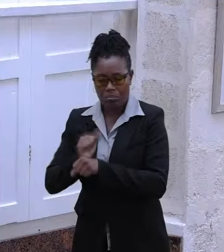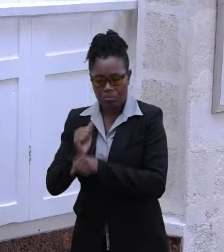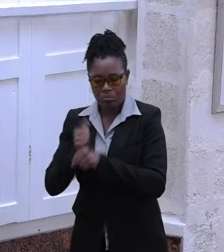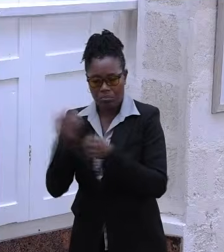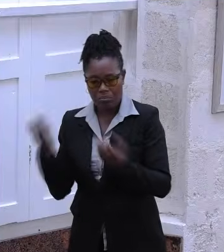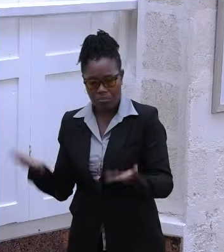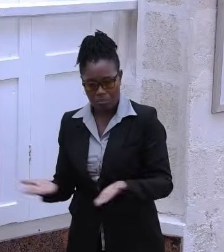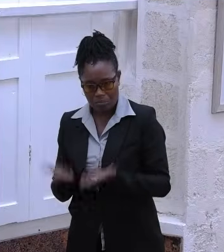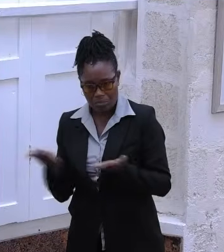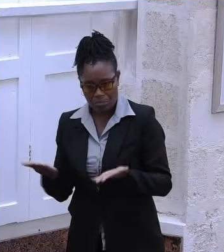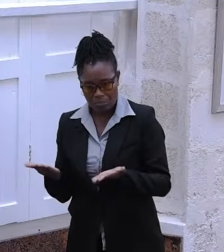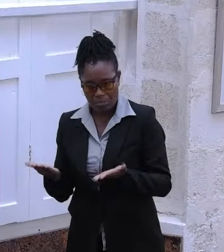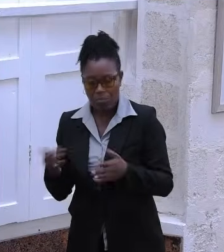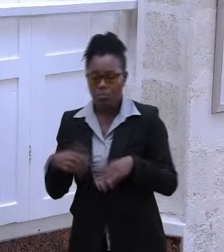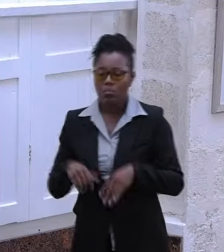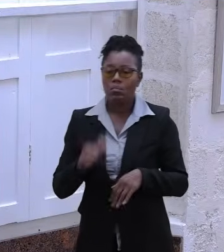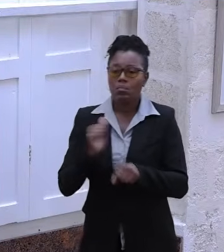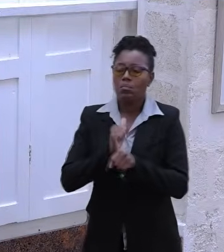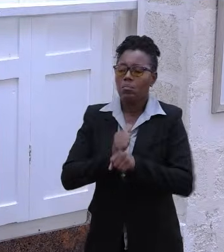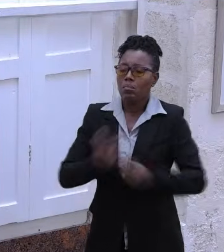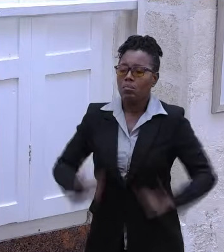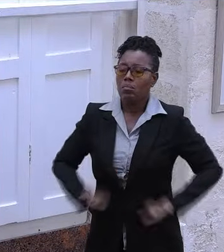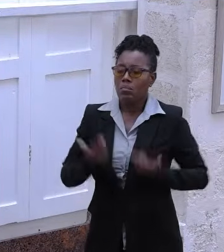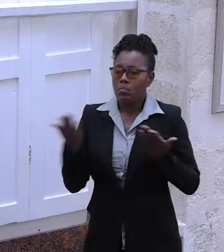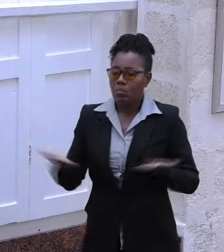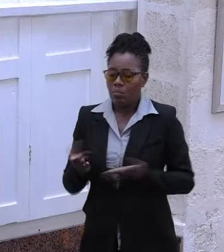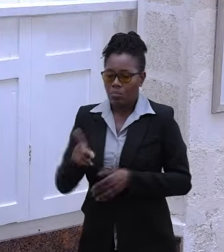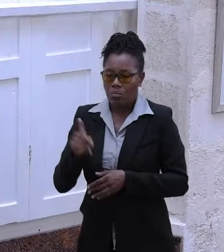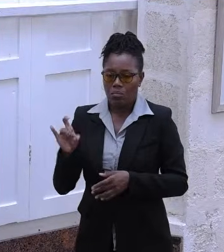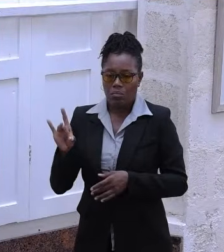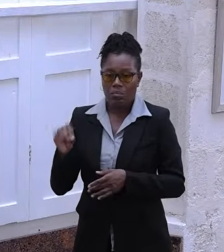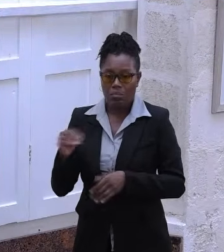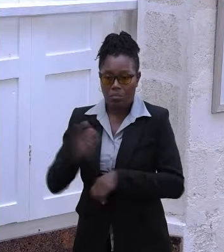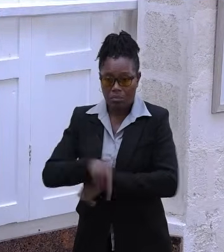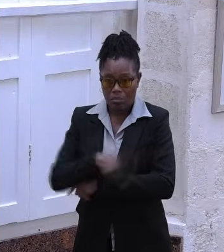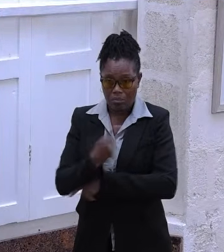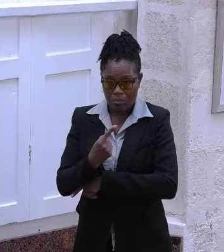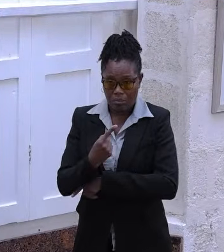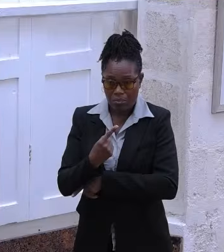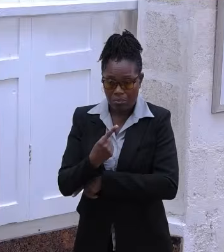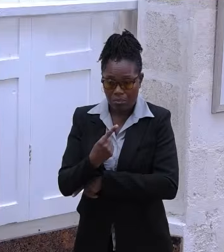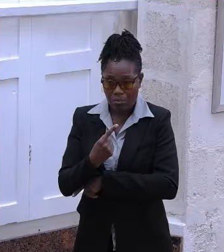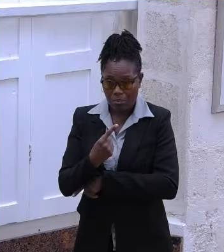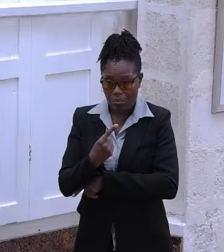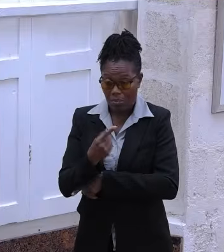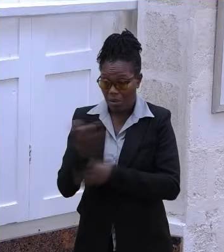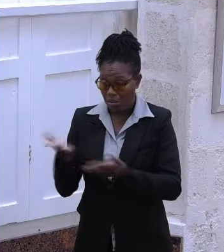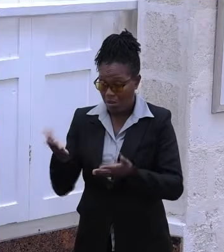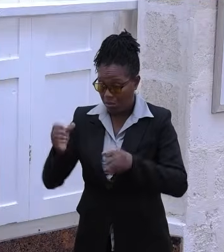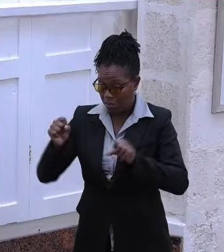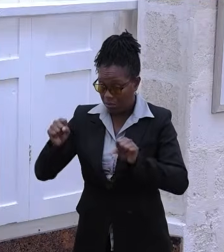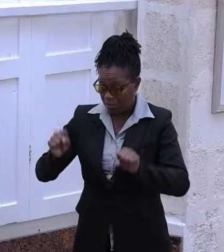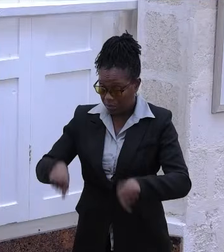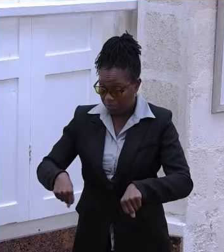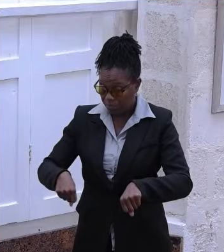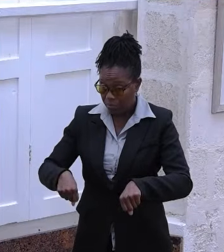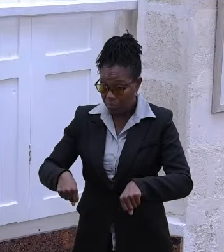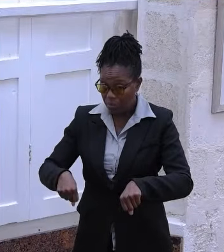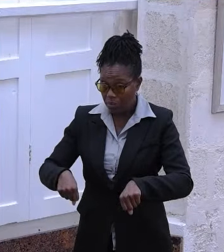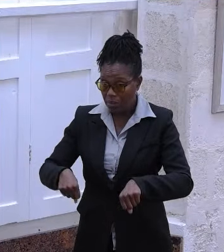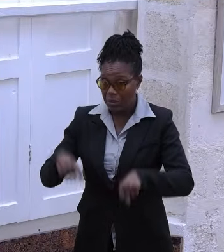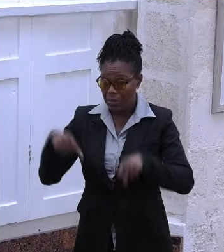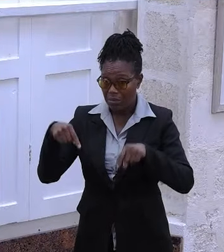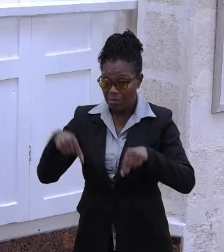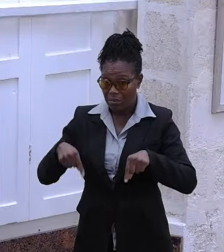having worked and lived in Barbados 180 days, they are then eligible via this